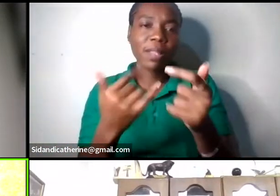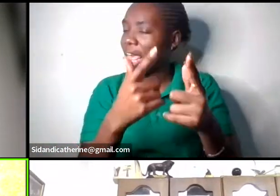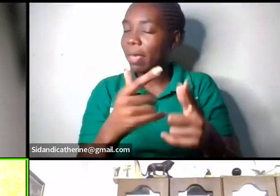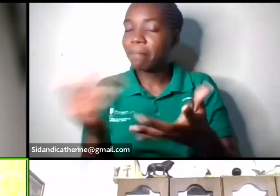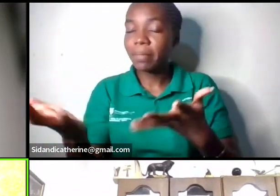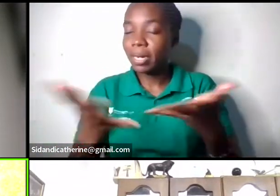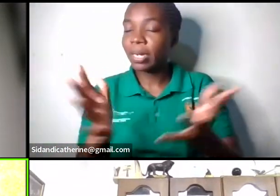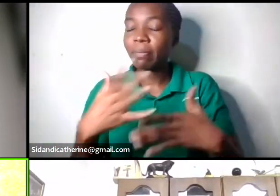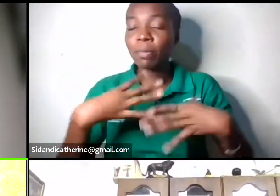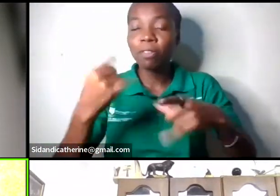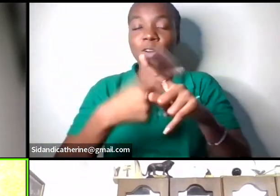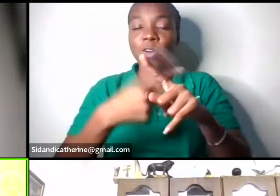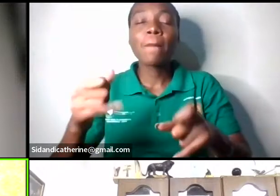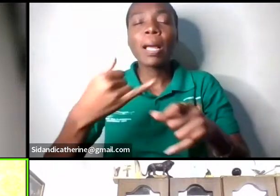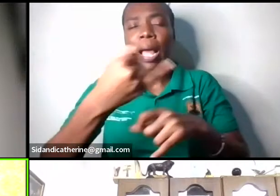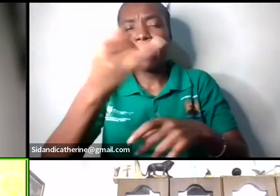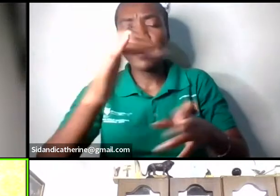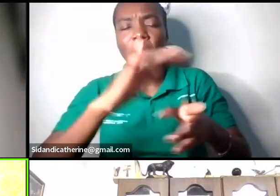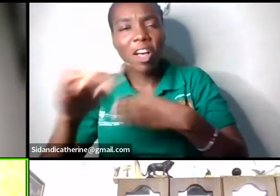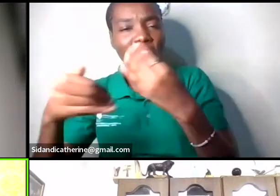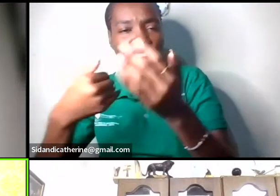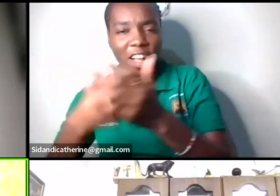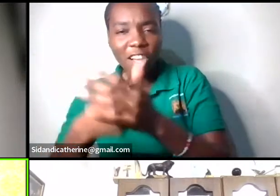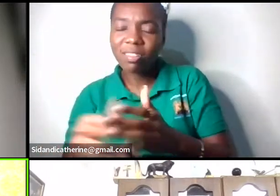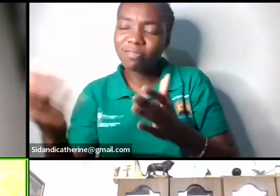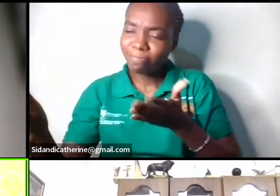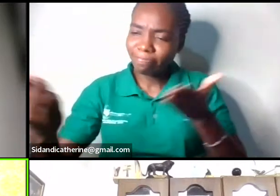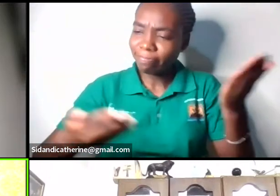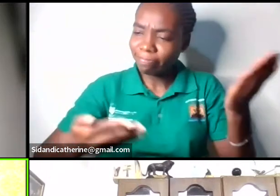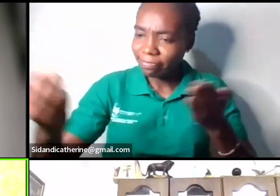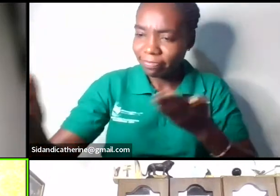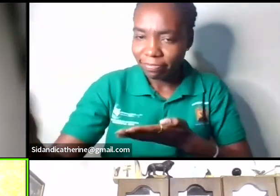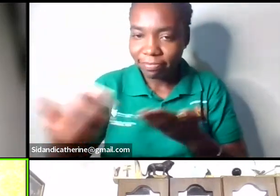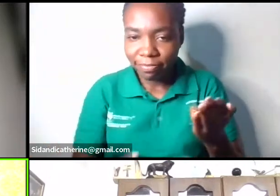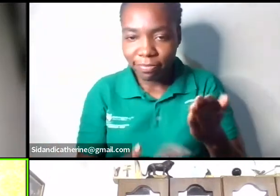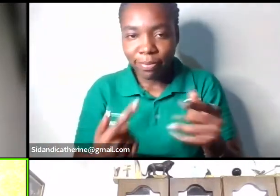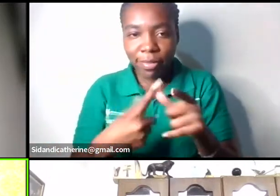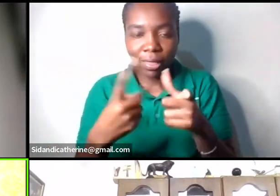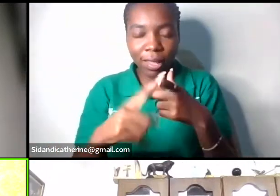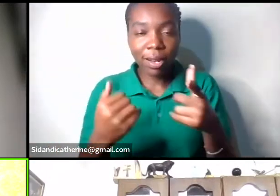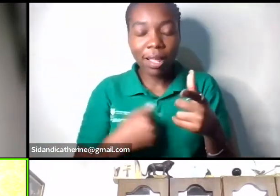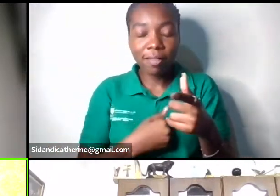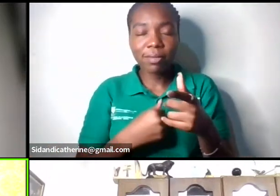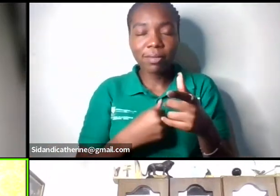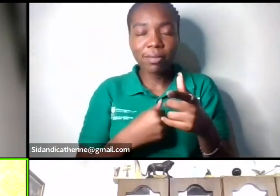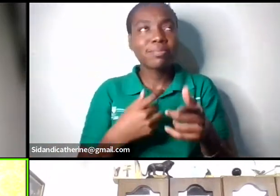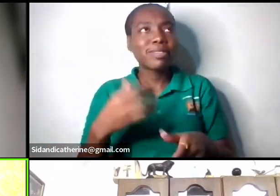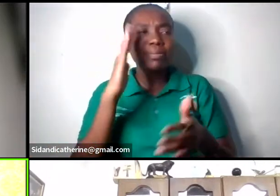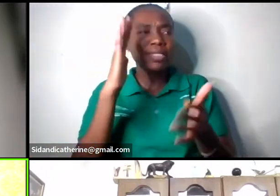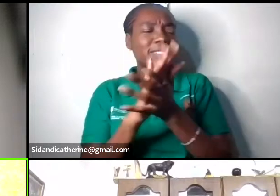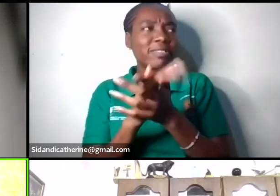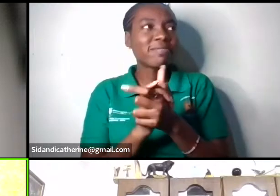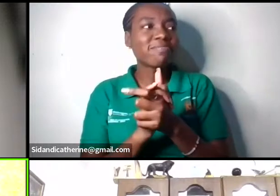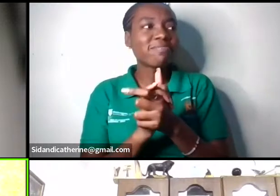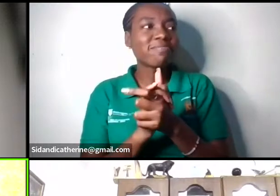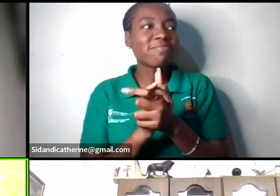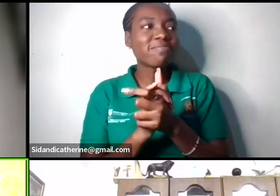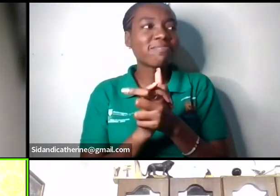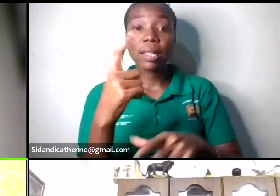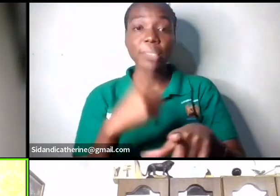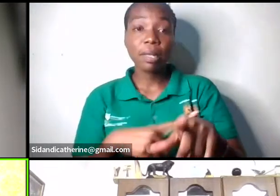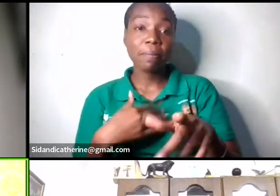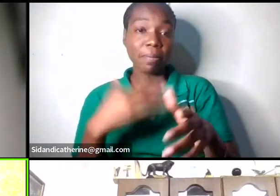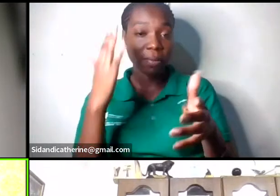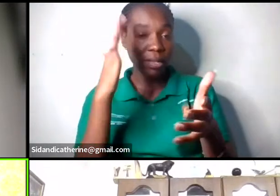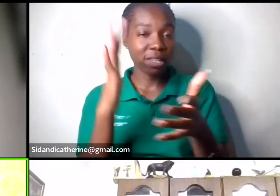give us shoes and all those things. We have I guess sometimes what I usually think about is a